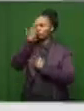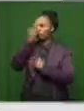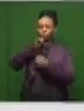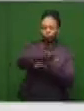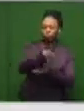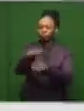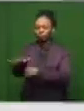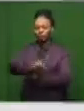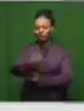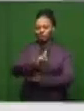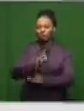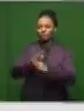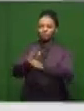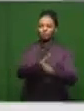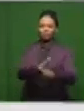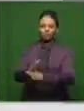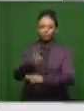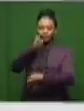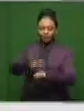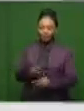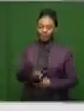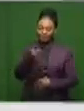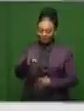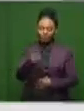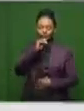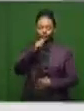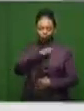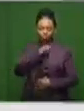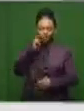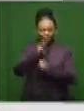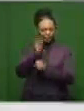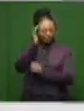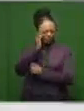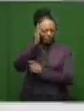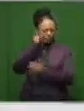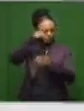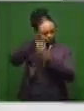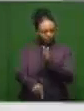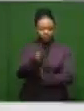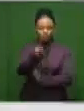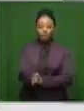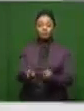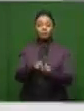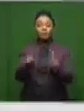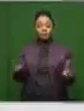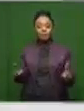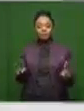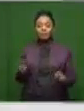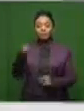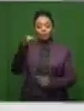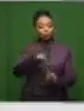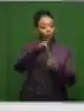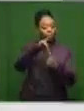So these are some of the things that we're really going to have to think quite hard about but definitely definitely first choice